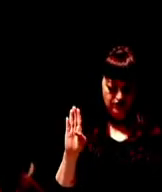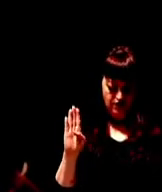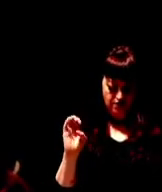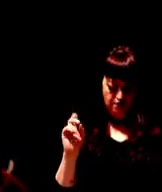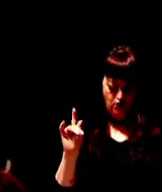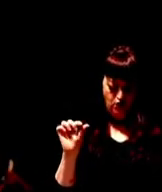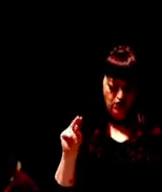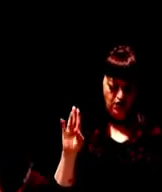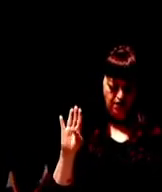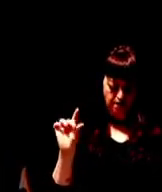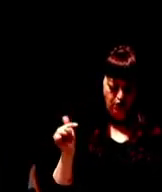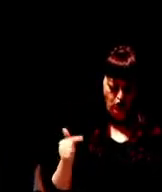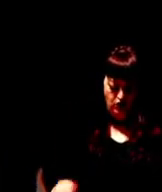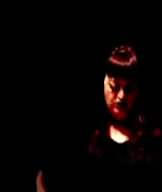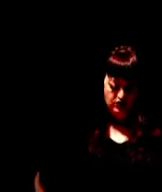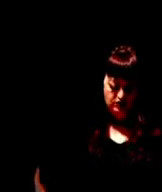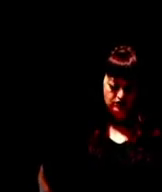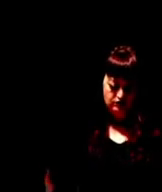Bowden Berg.